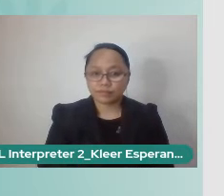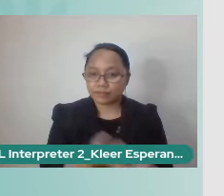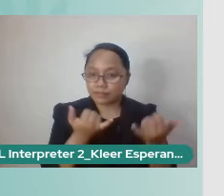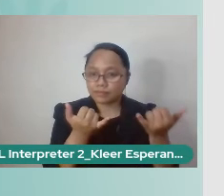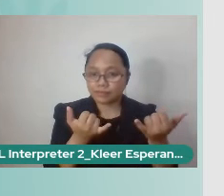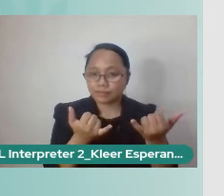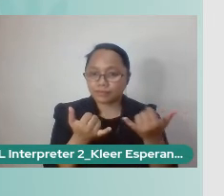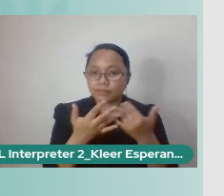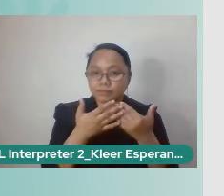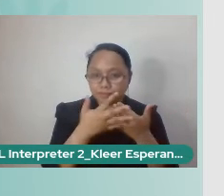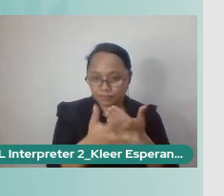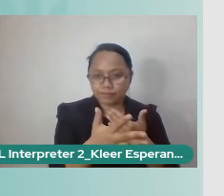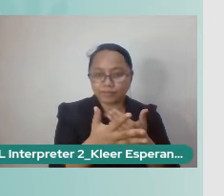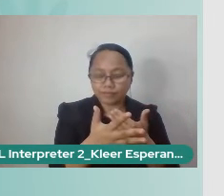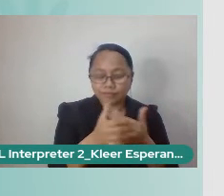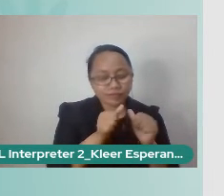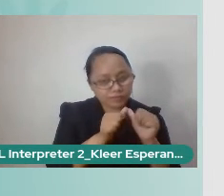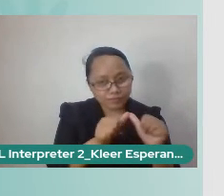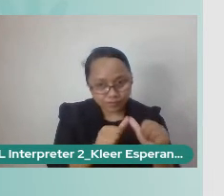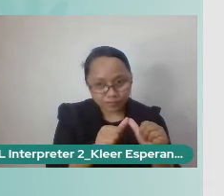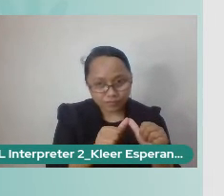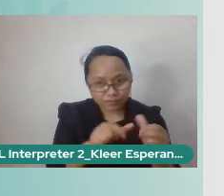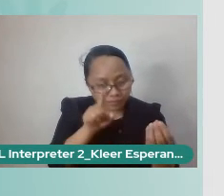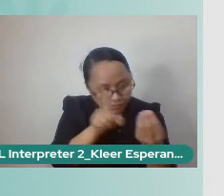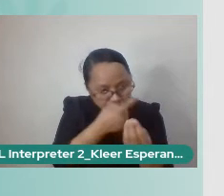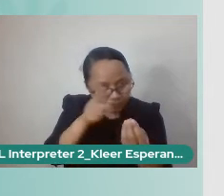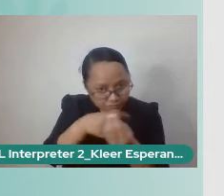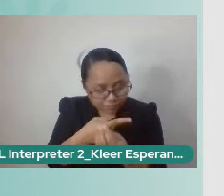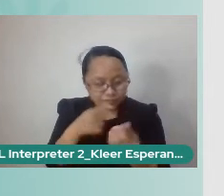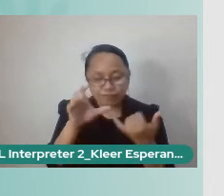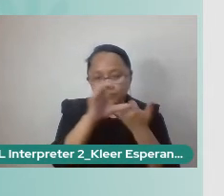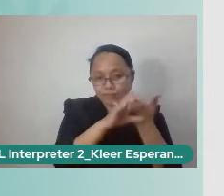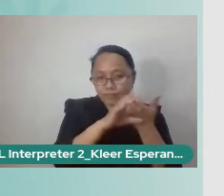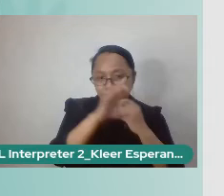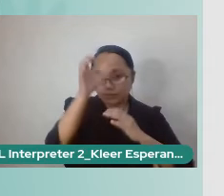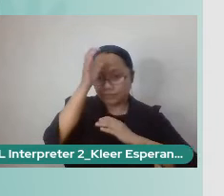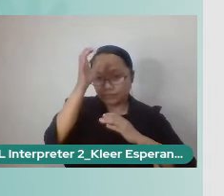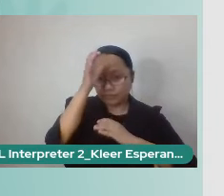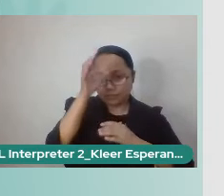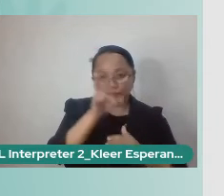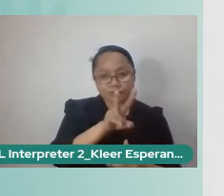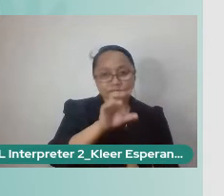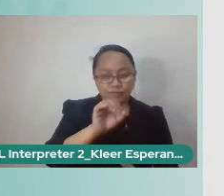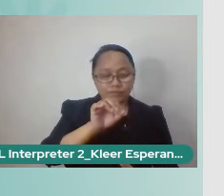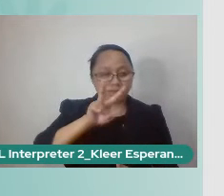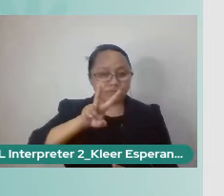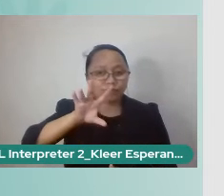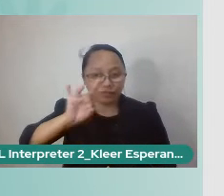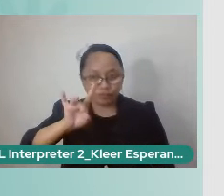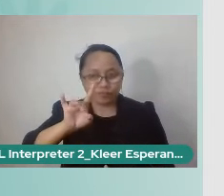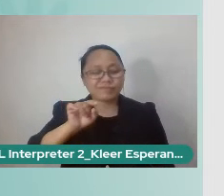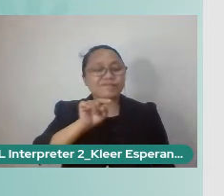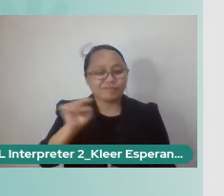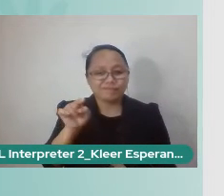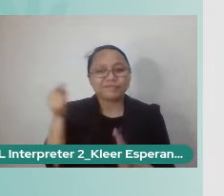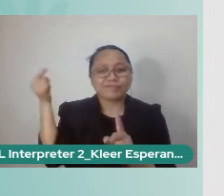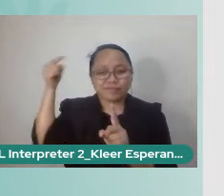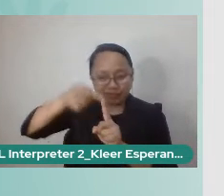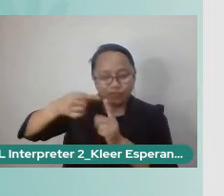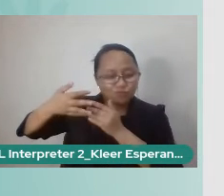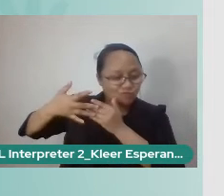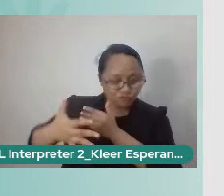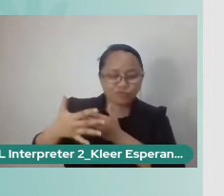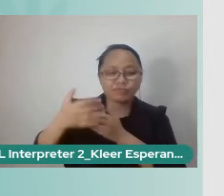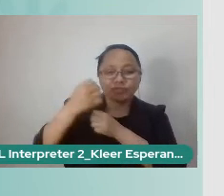this simulation that the rates are expected to drop below the 4 per 100,000 threshold as early